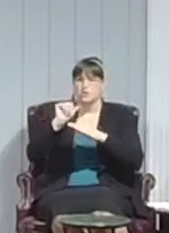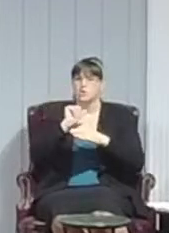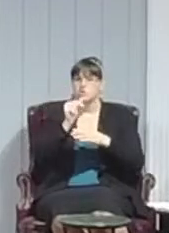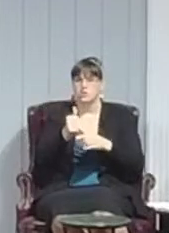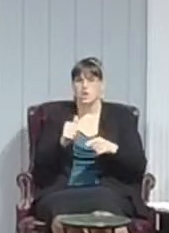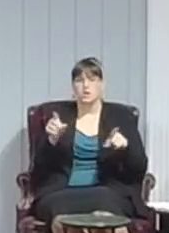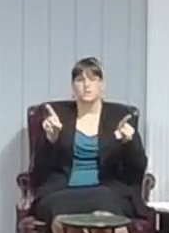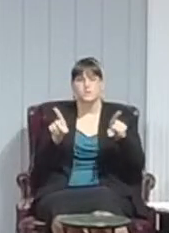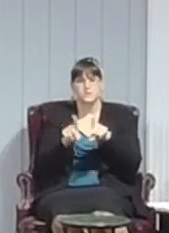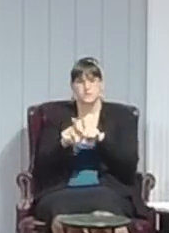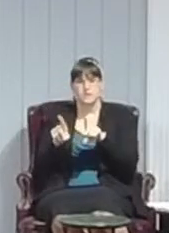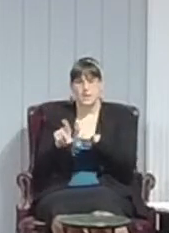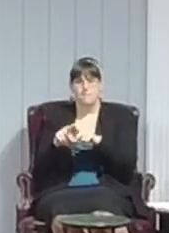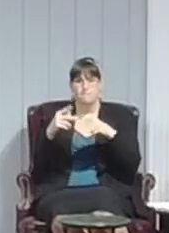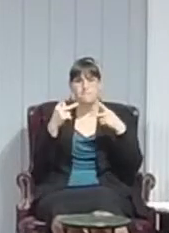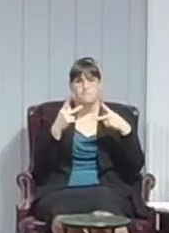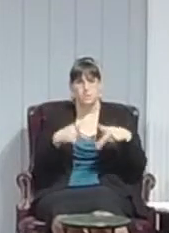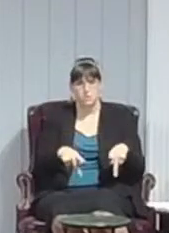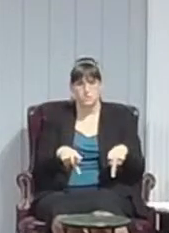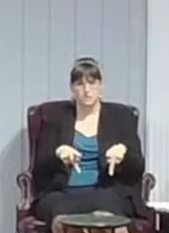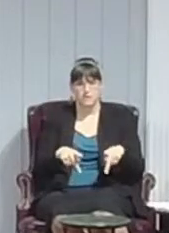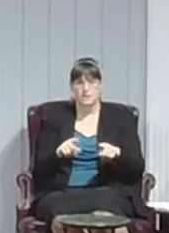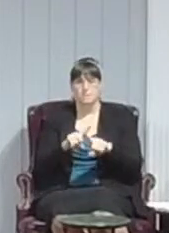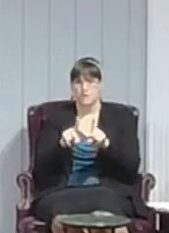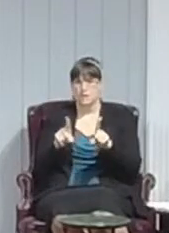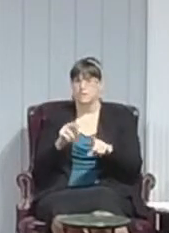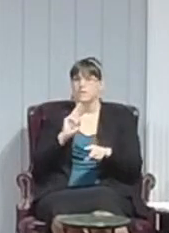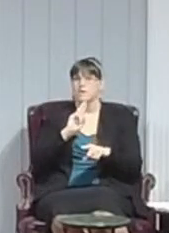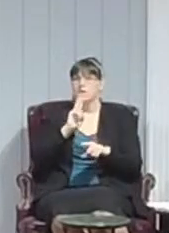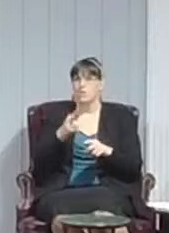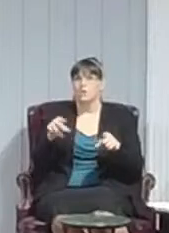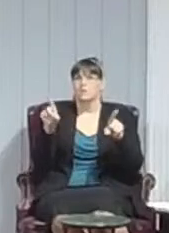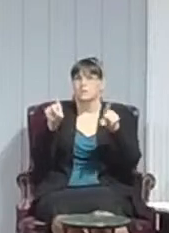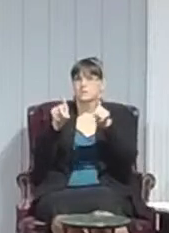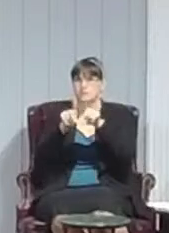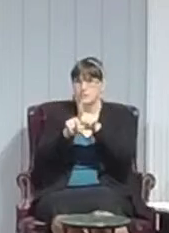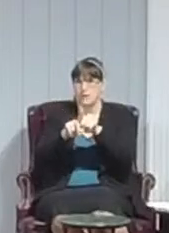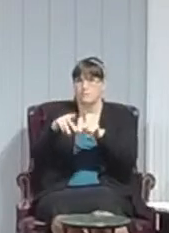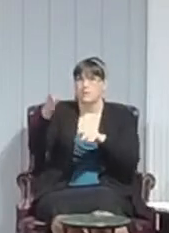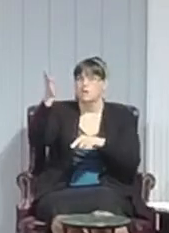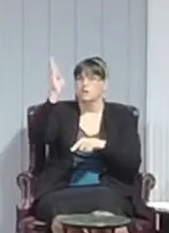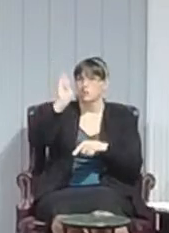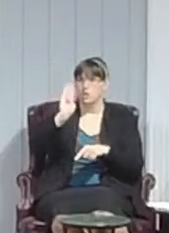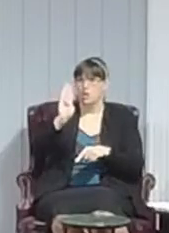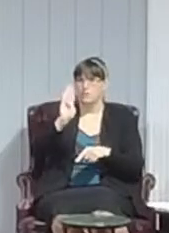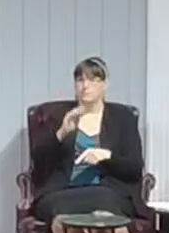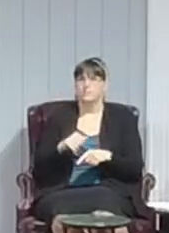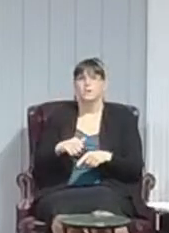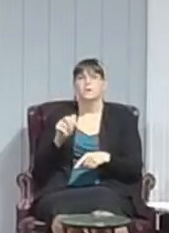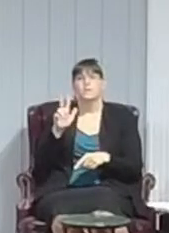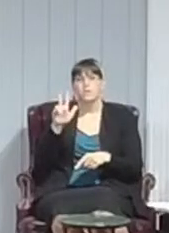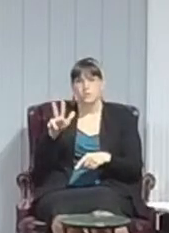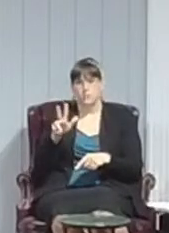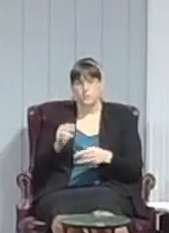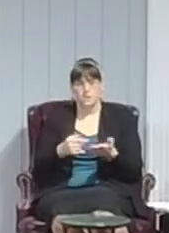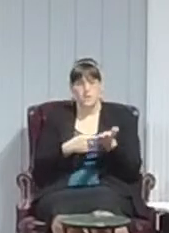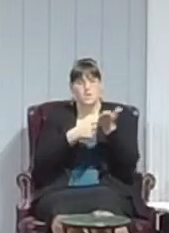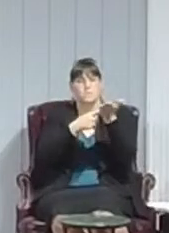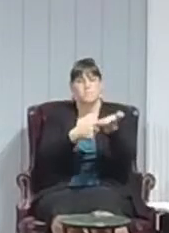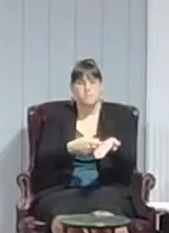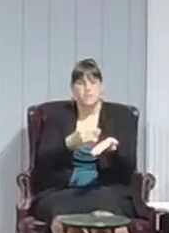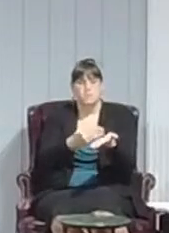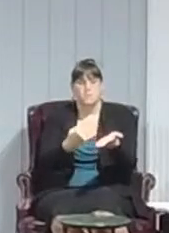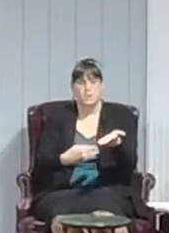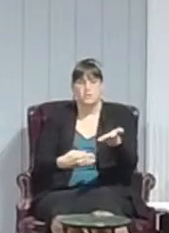but they are the same God. There are three that bear record in heaven: God the Father, God